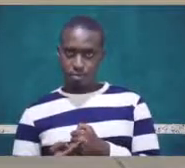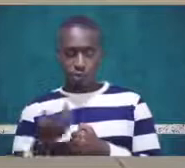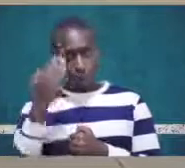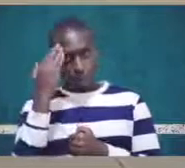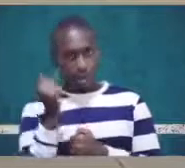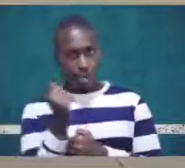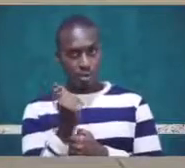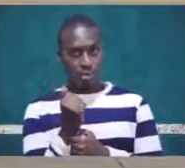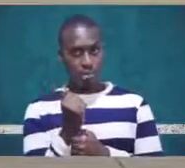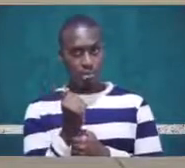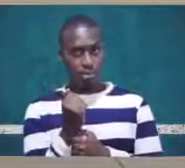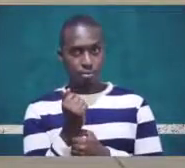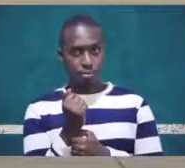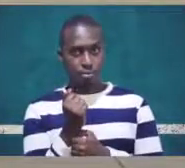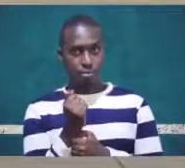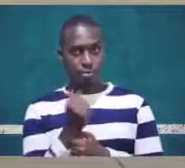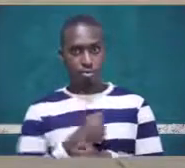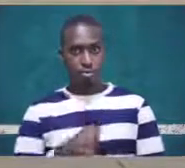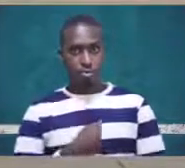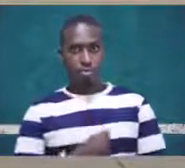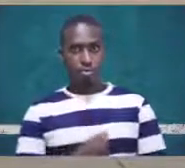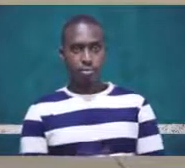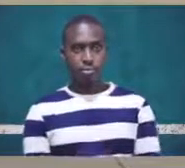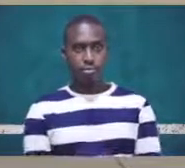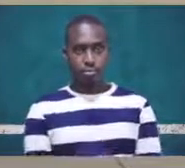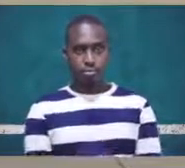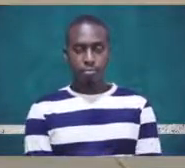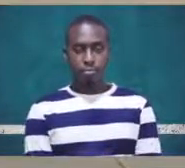because that's, oops.